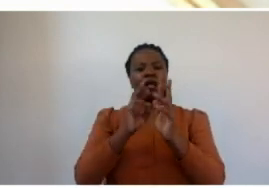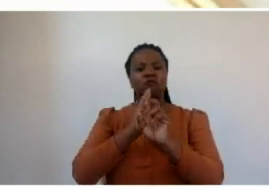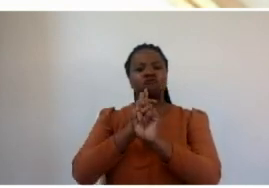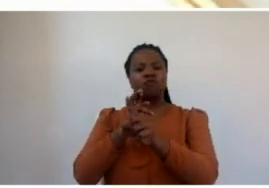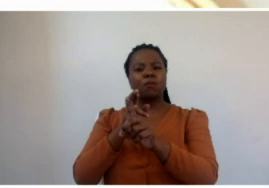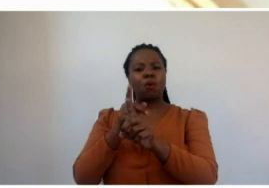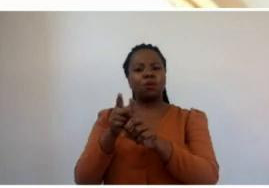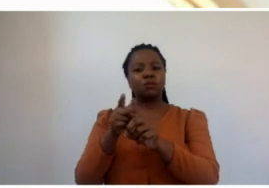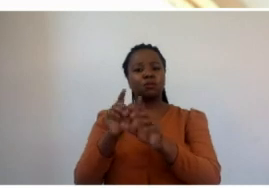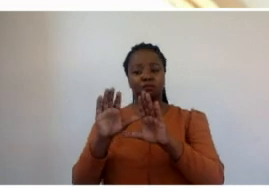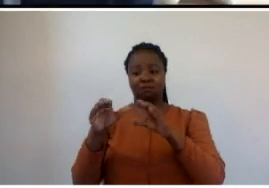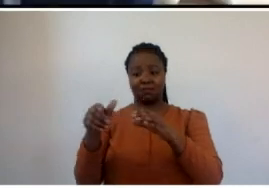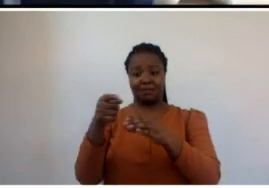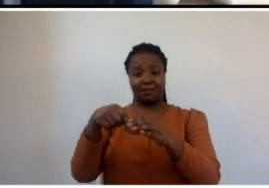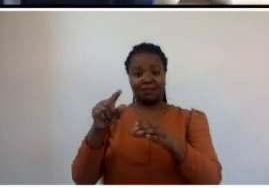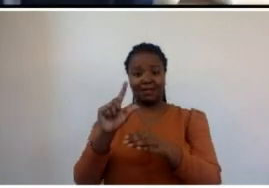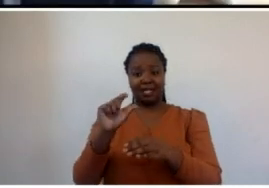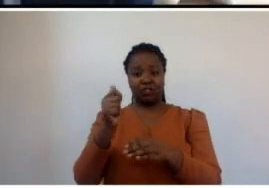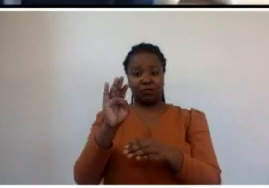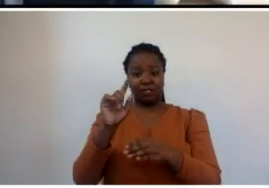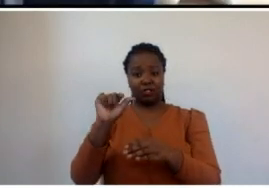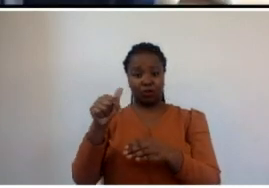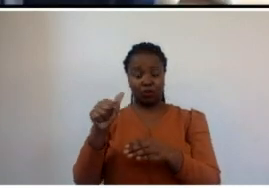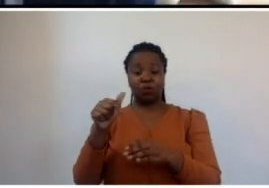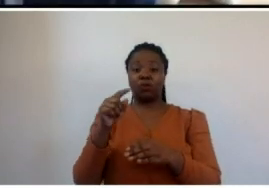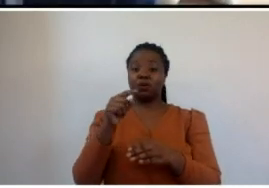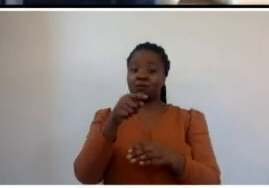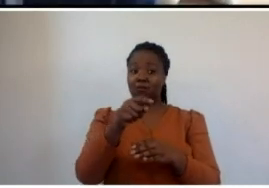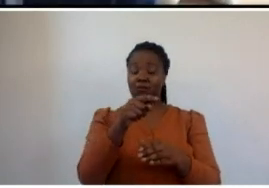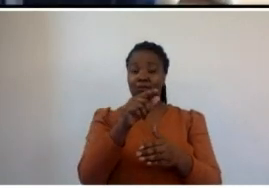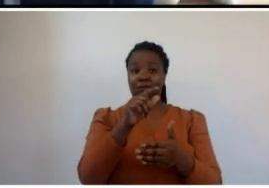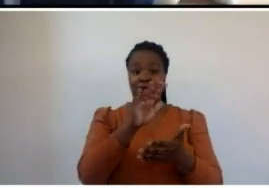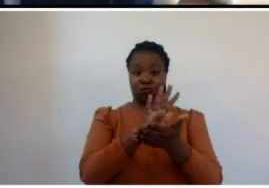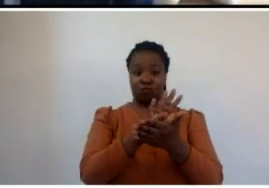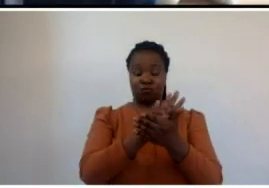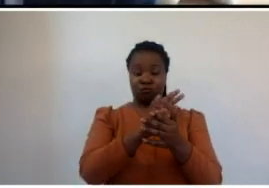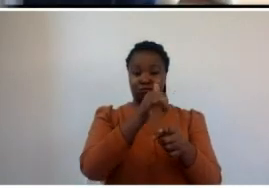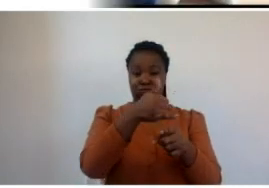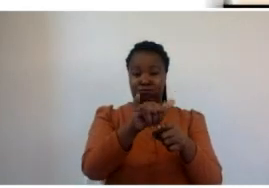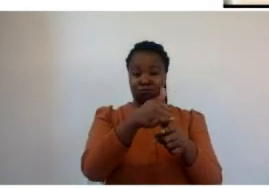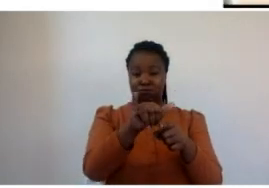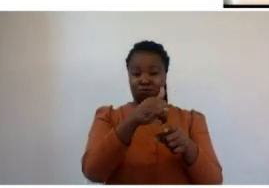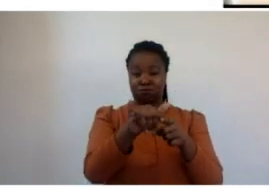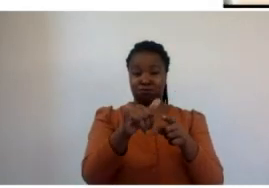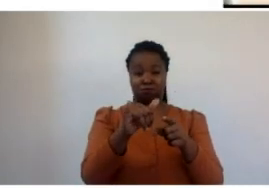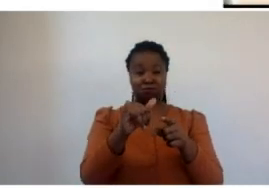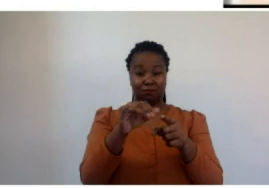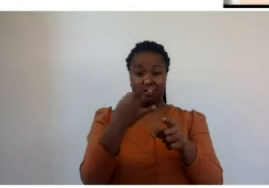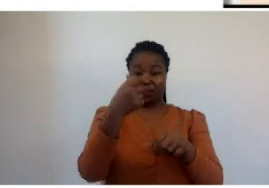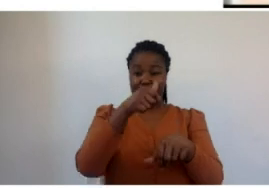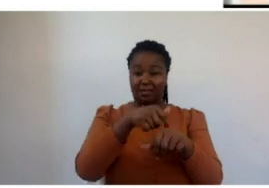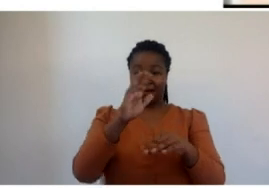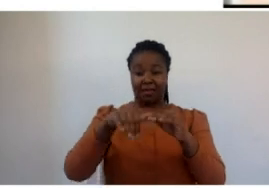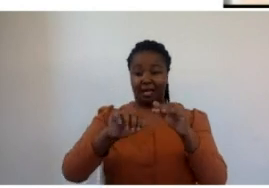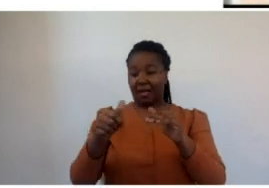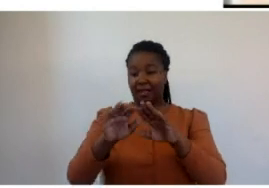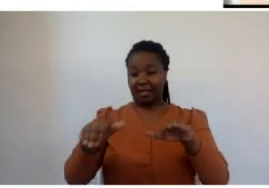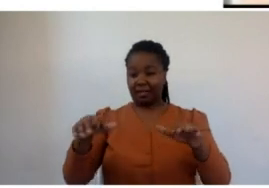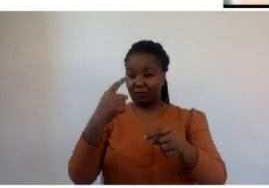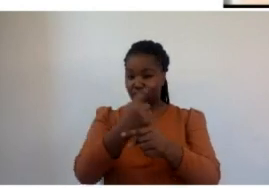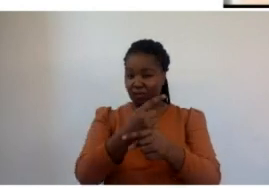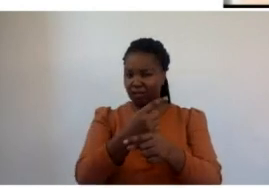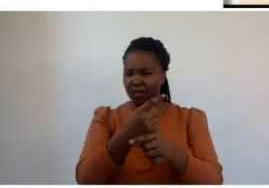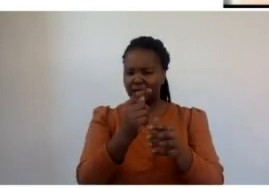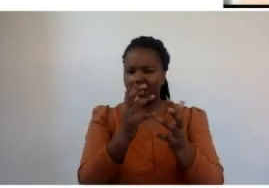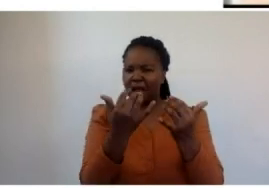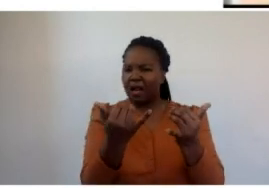3 times as likely to be bullied as their peers. So what do governments need to do to support LGBTQI learners so that they feel